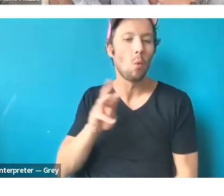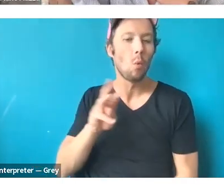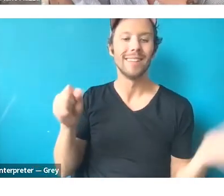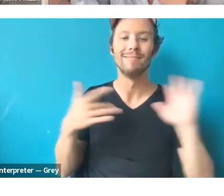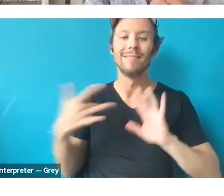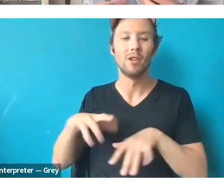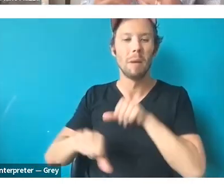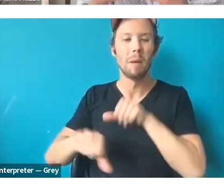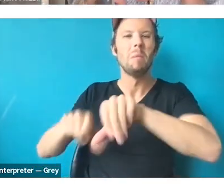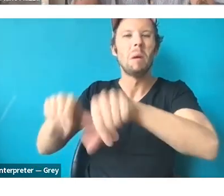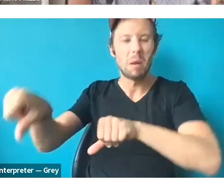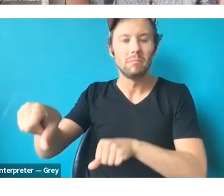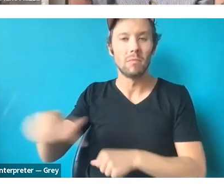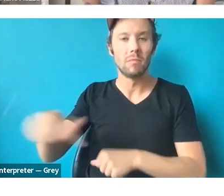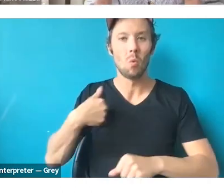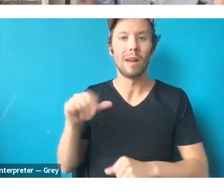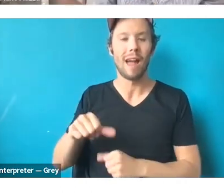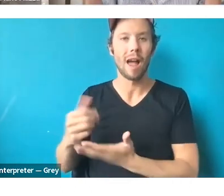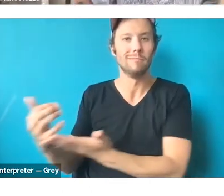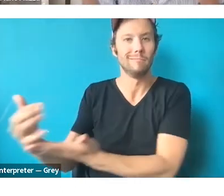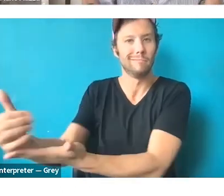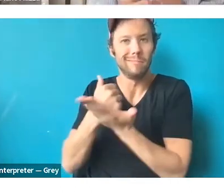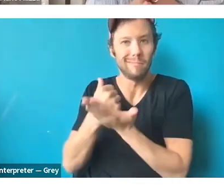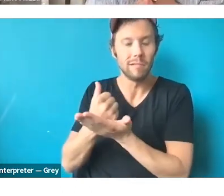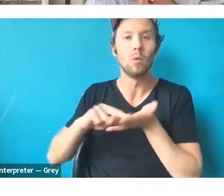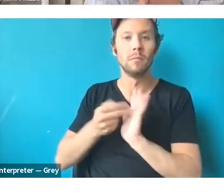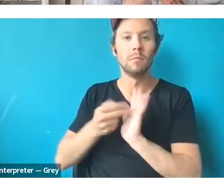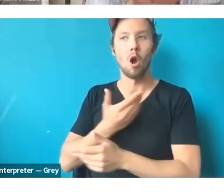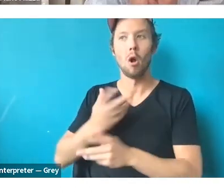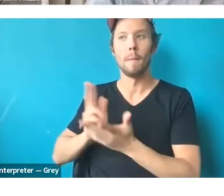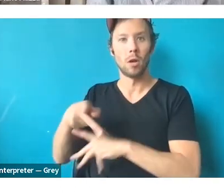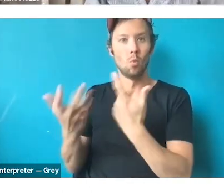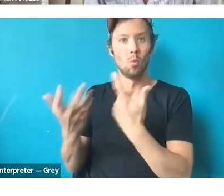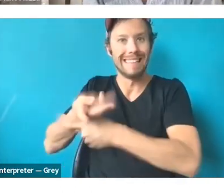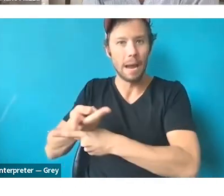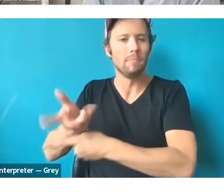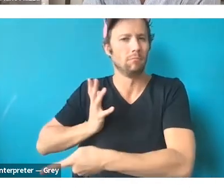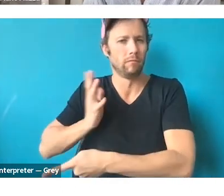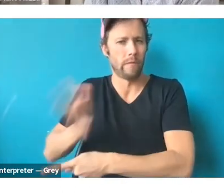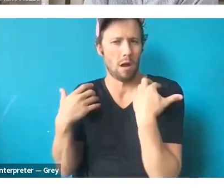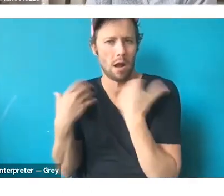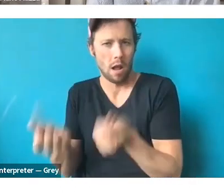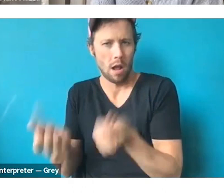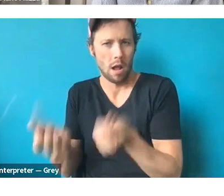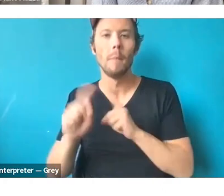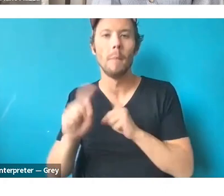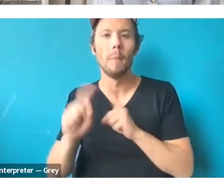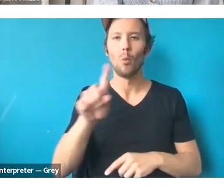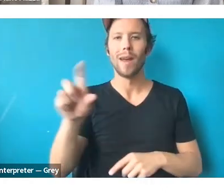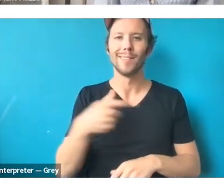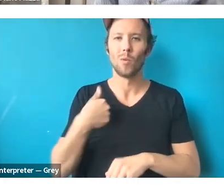company Botanical Colors, to be able to create these beautiful, small, and local sustainable collections? So this